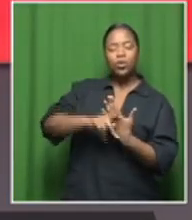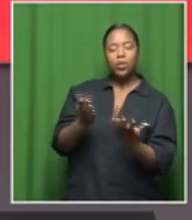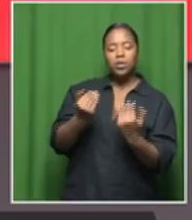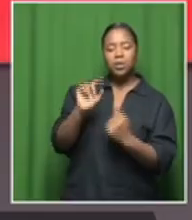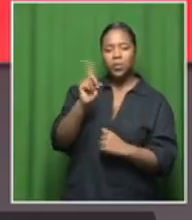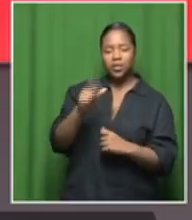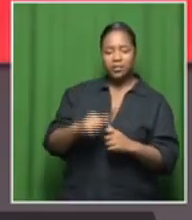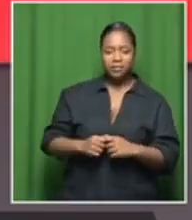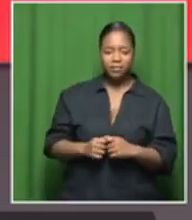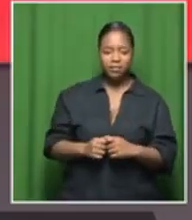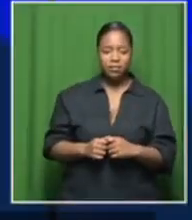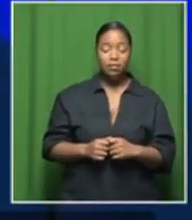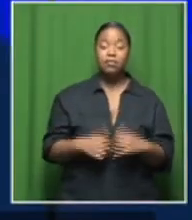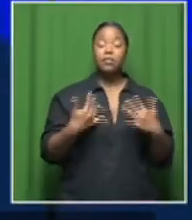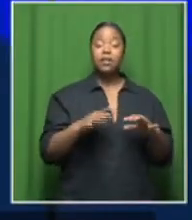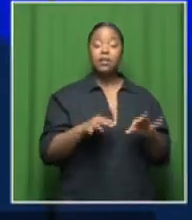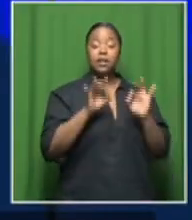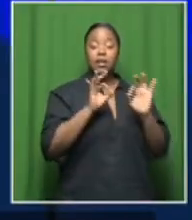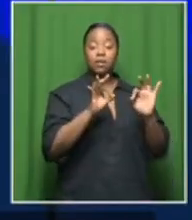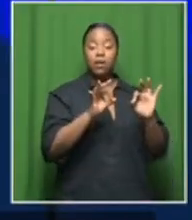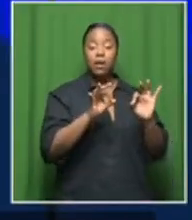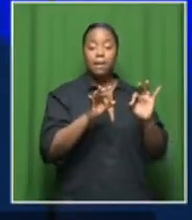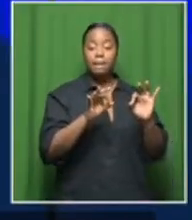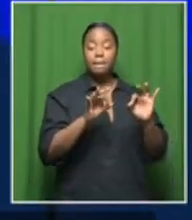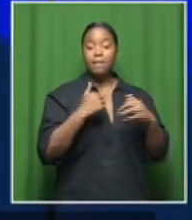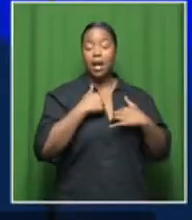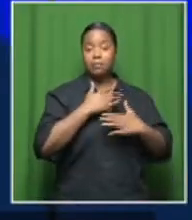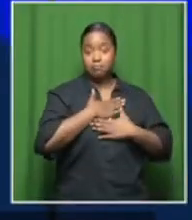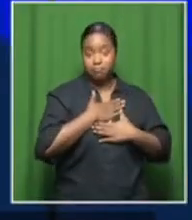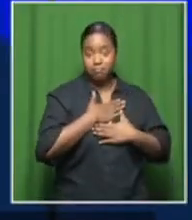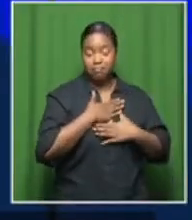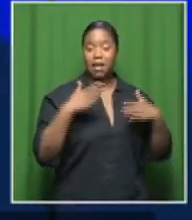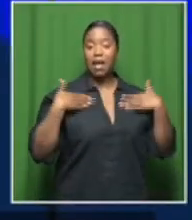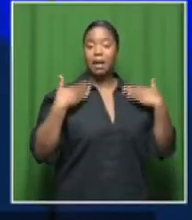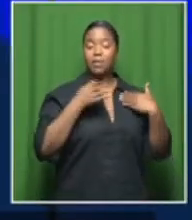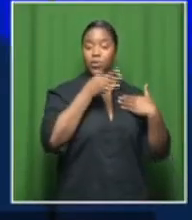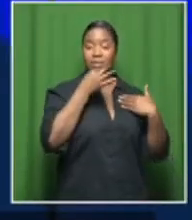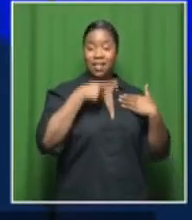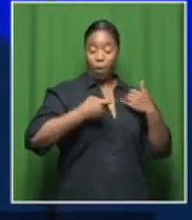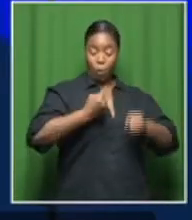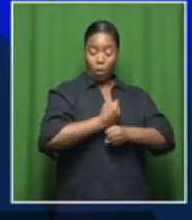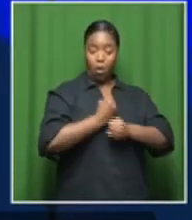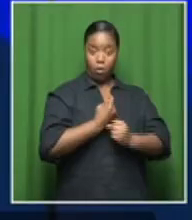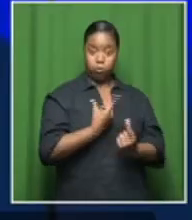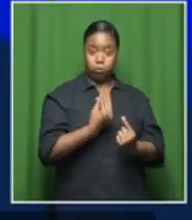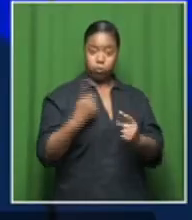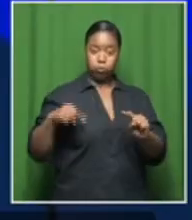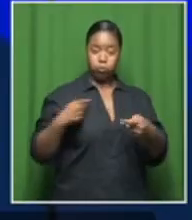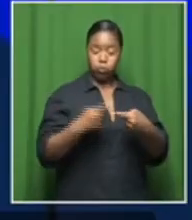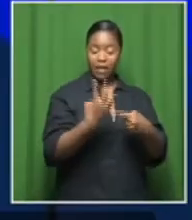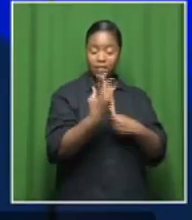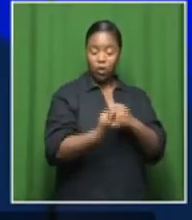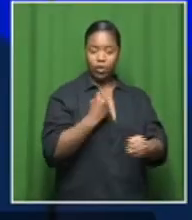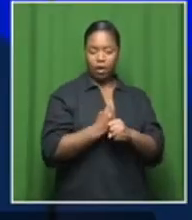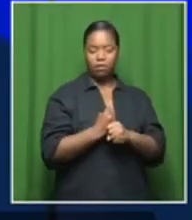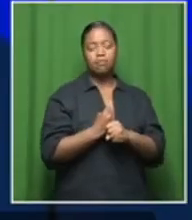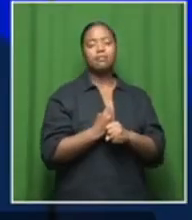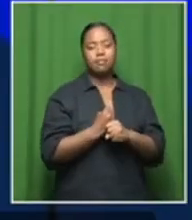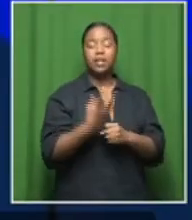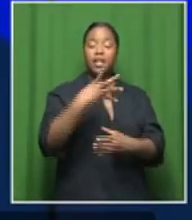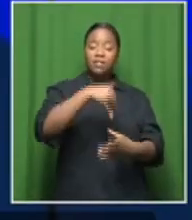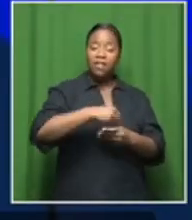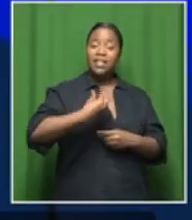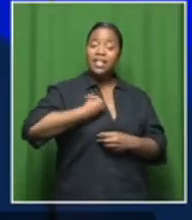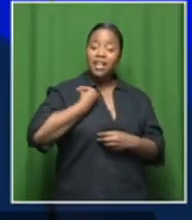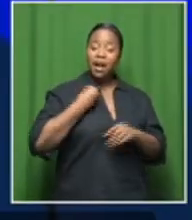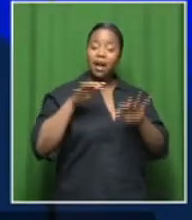you as well going forward? Okay, great. So I'm pleased to share with you that this work that we've been doing for the past 4 years, it involves young